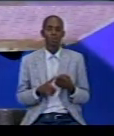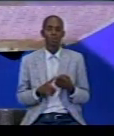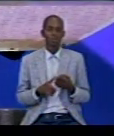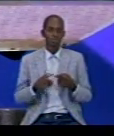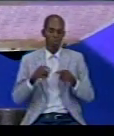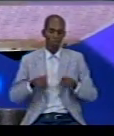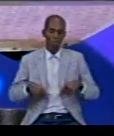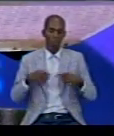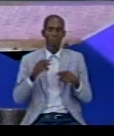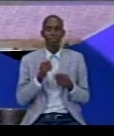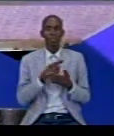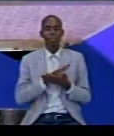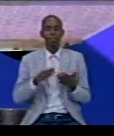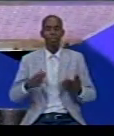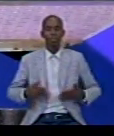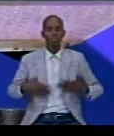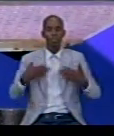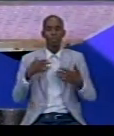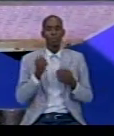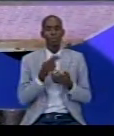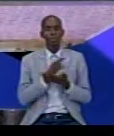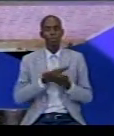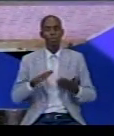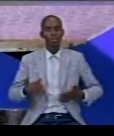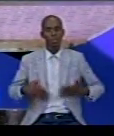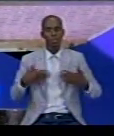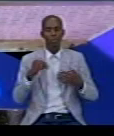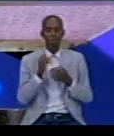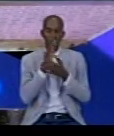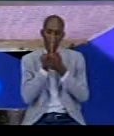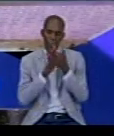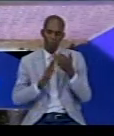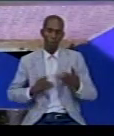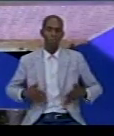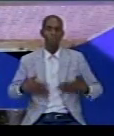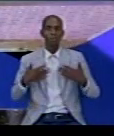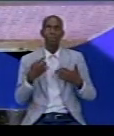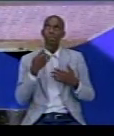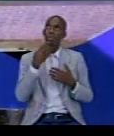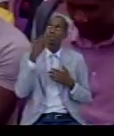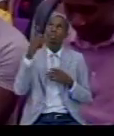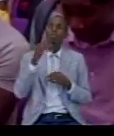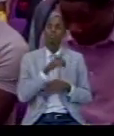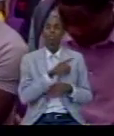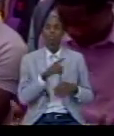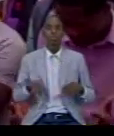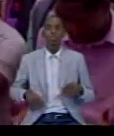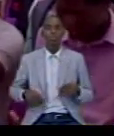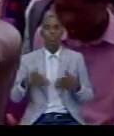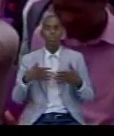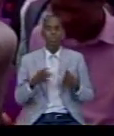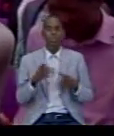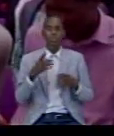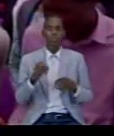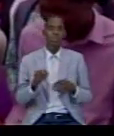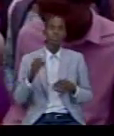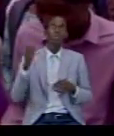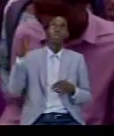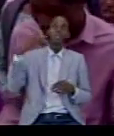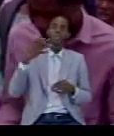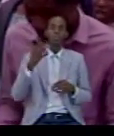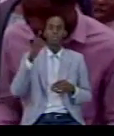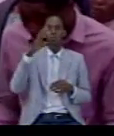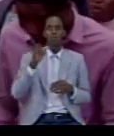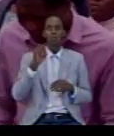righteous life, a godly life, a sober life. Tell the Lord, let the light of the gospel